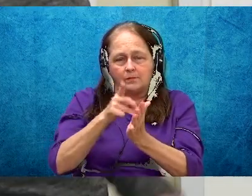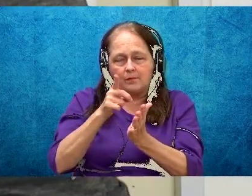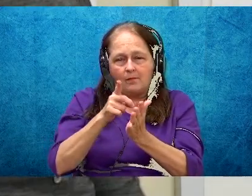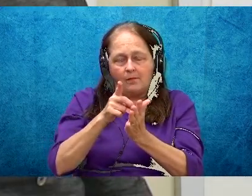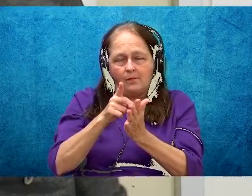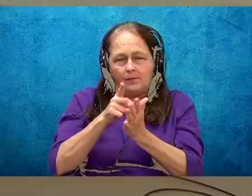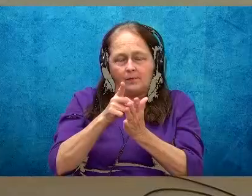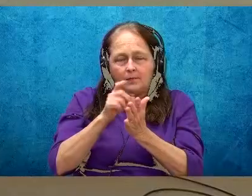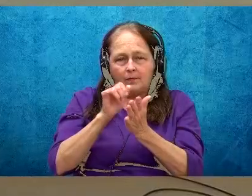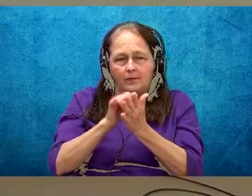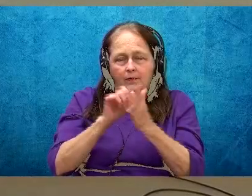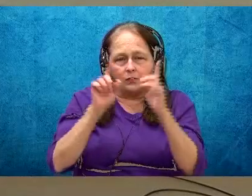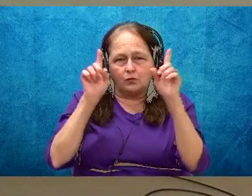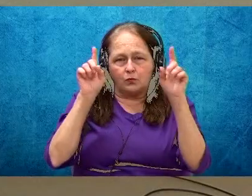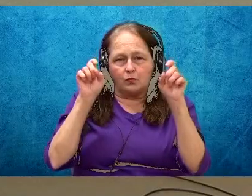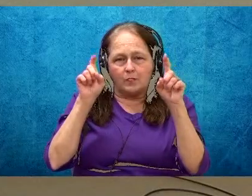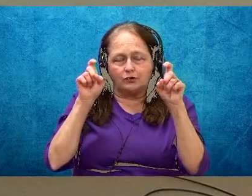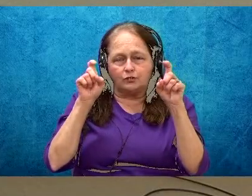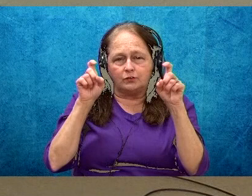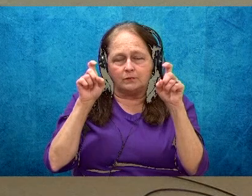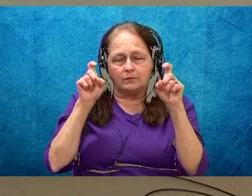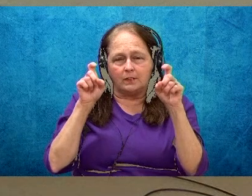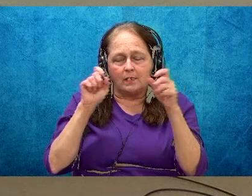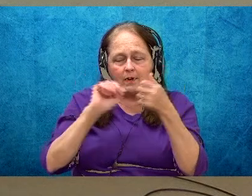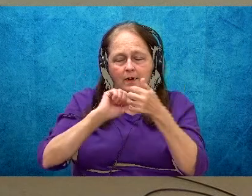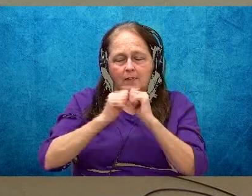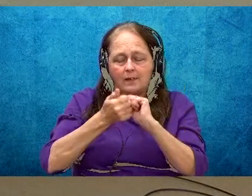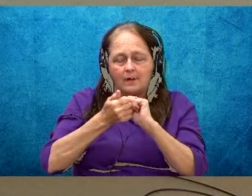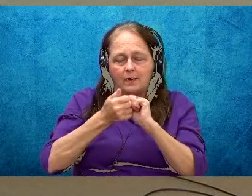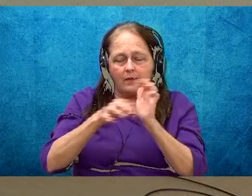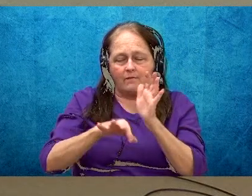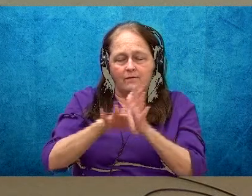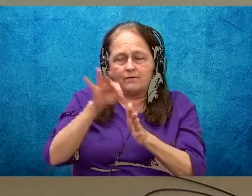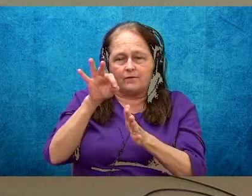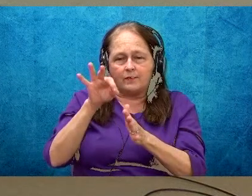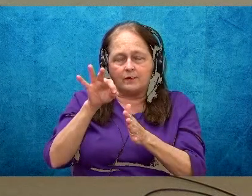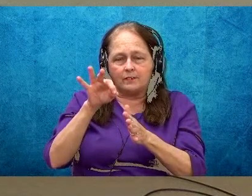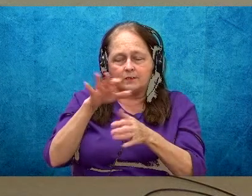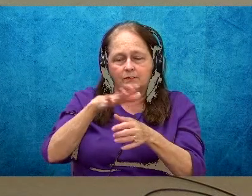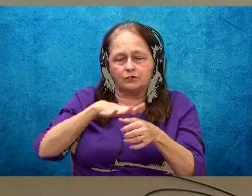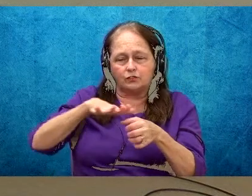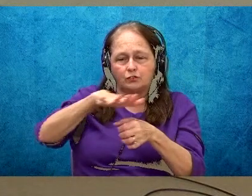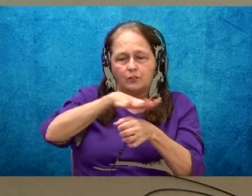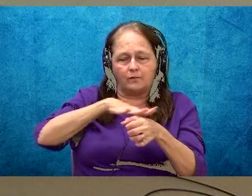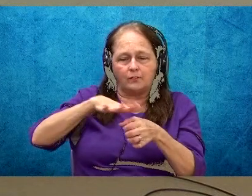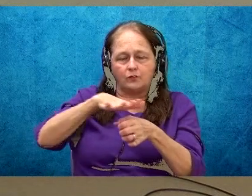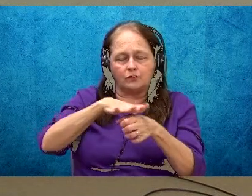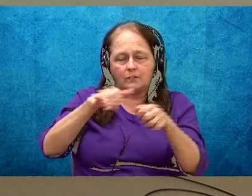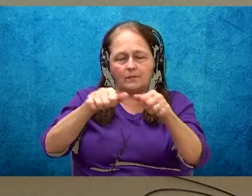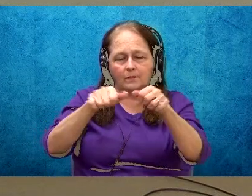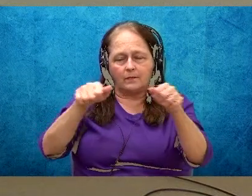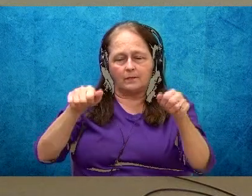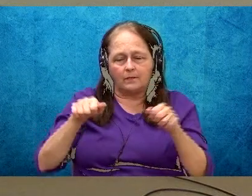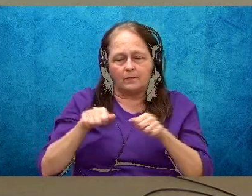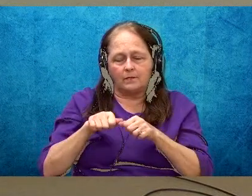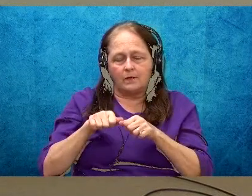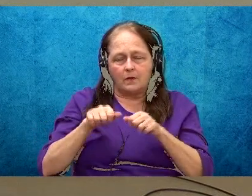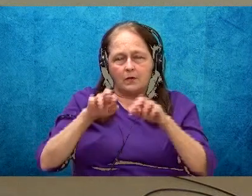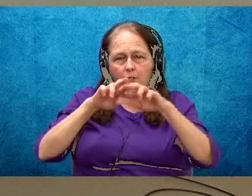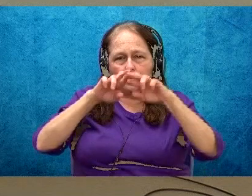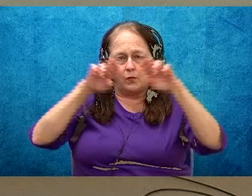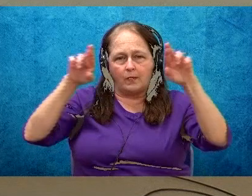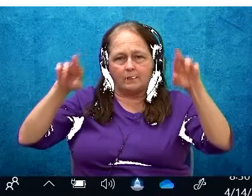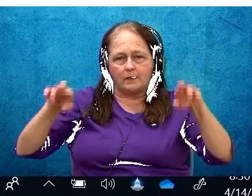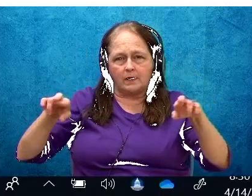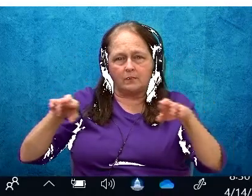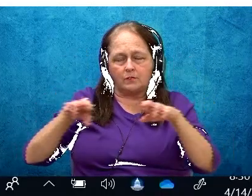Our essential question today is, how do you find the surface area of a rectangular prism?